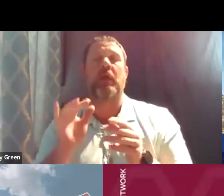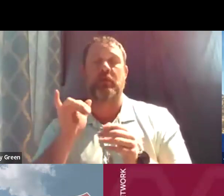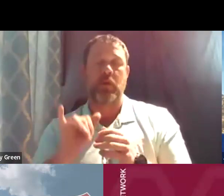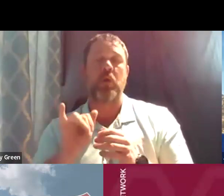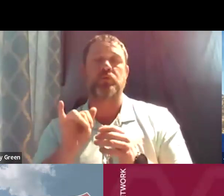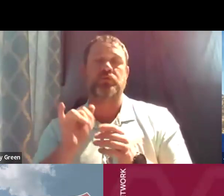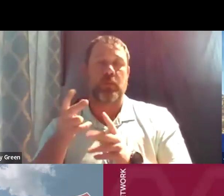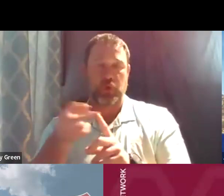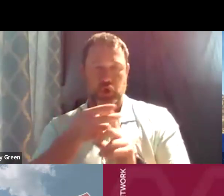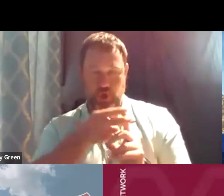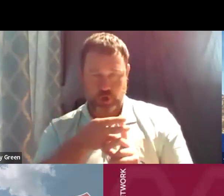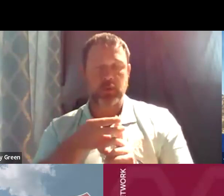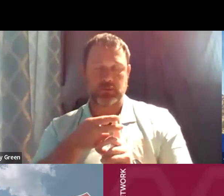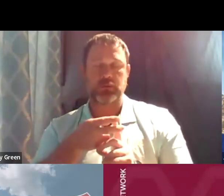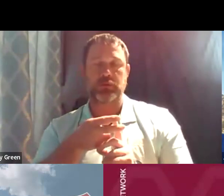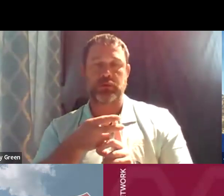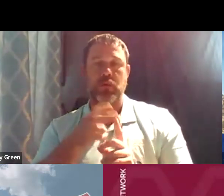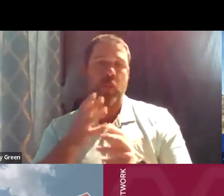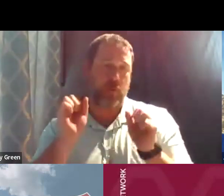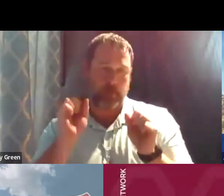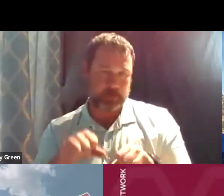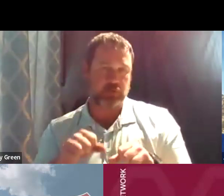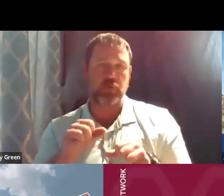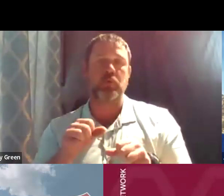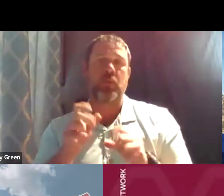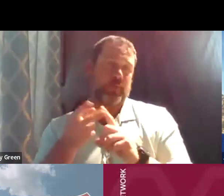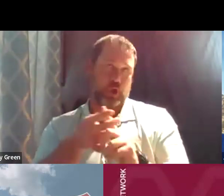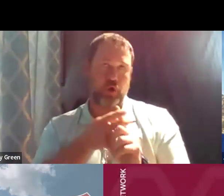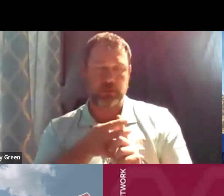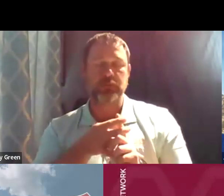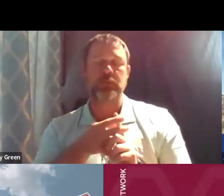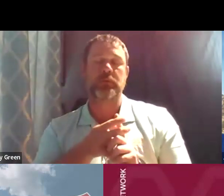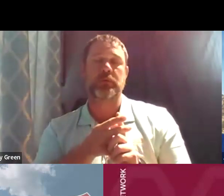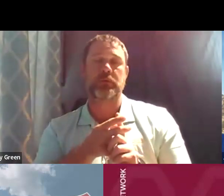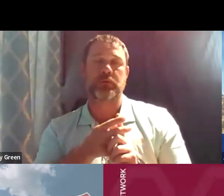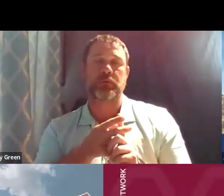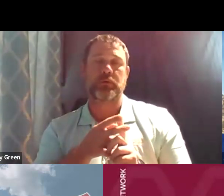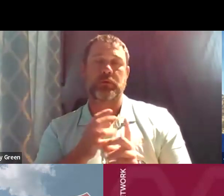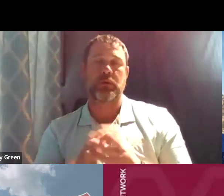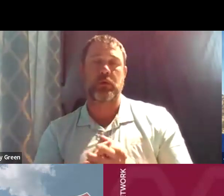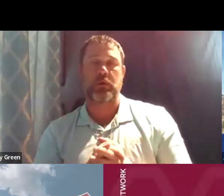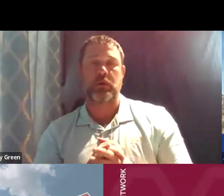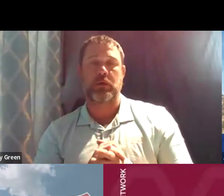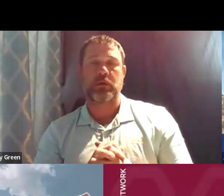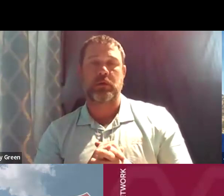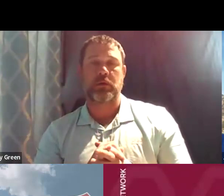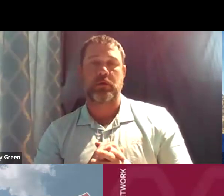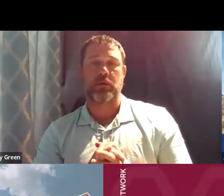are procurements or potential would-be procurements, it's, I